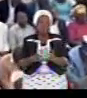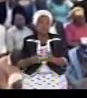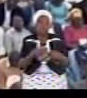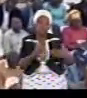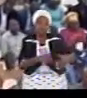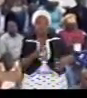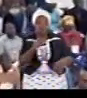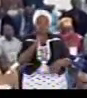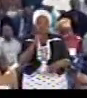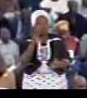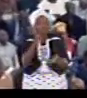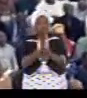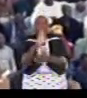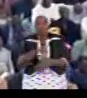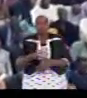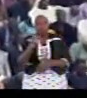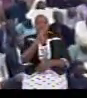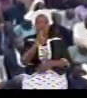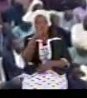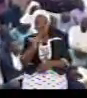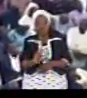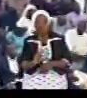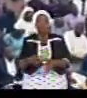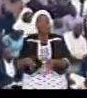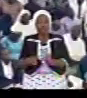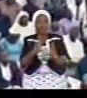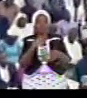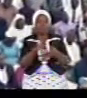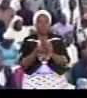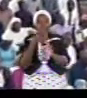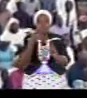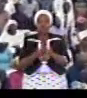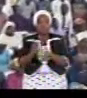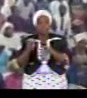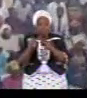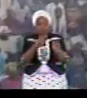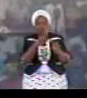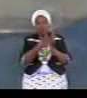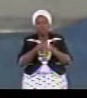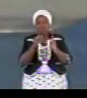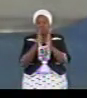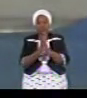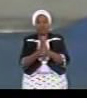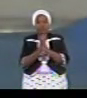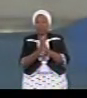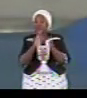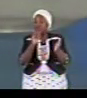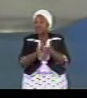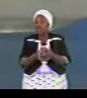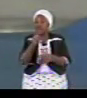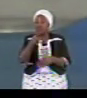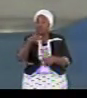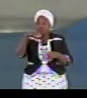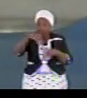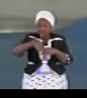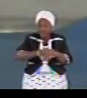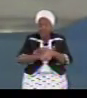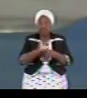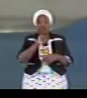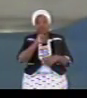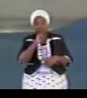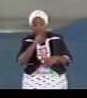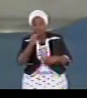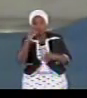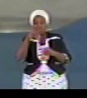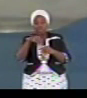journey halfway. Watch and pray that ye enter not